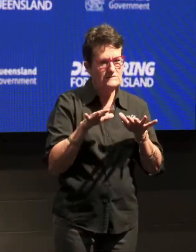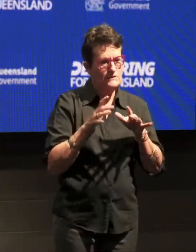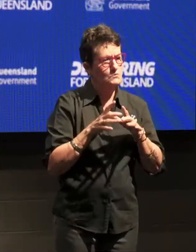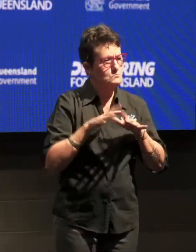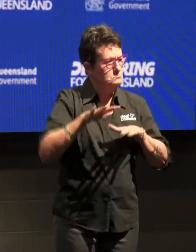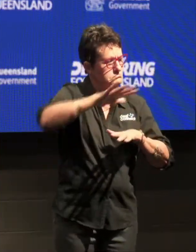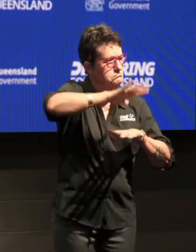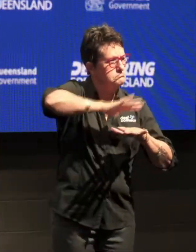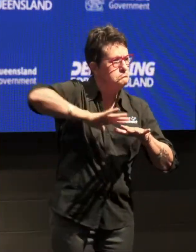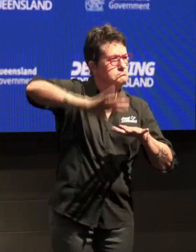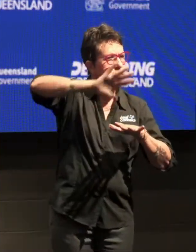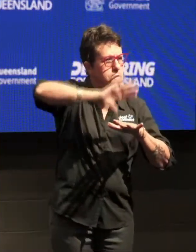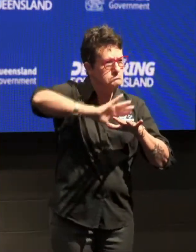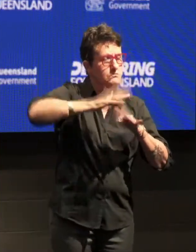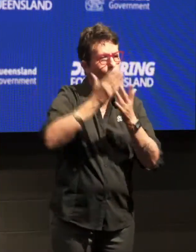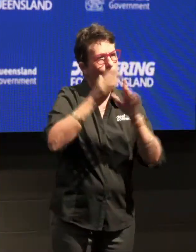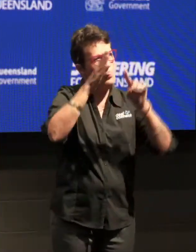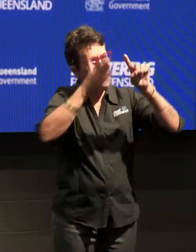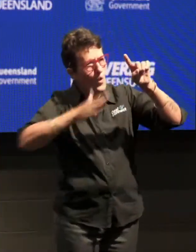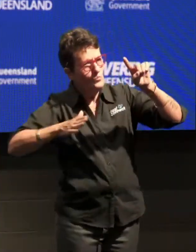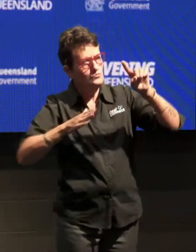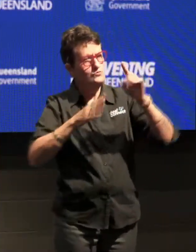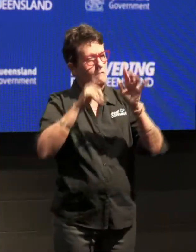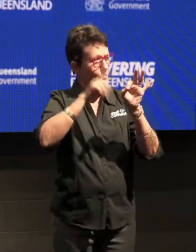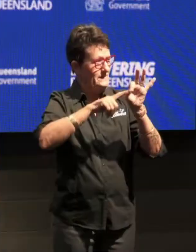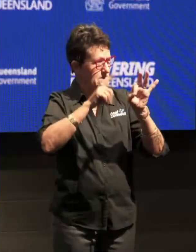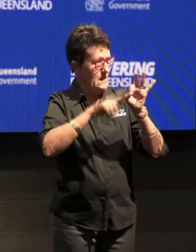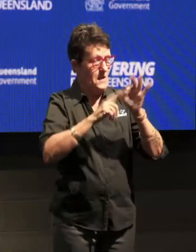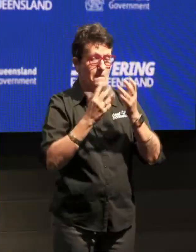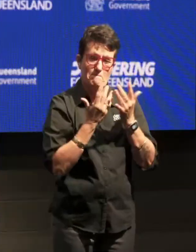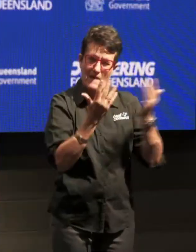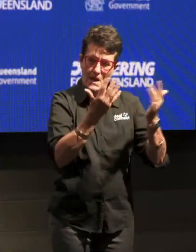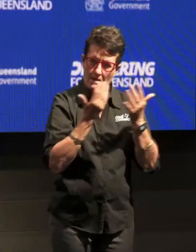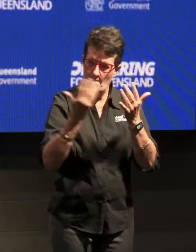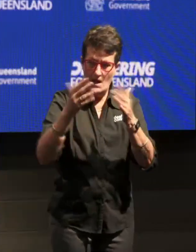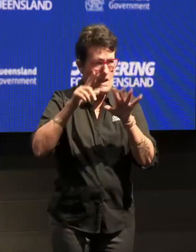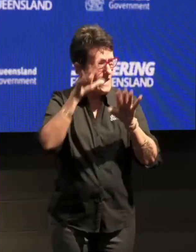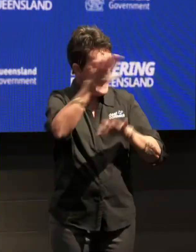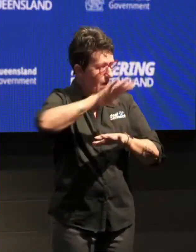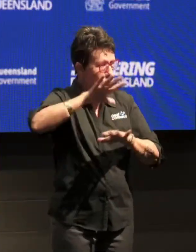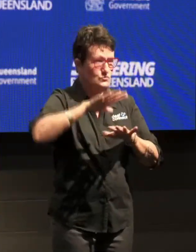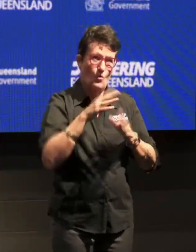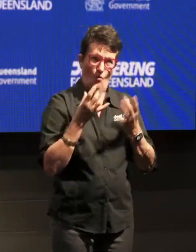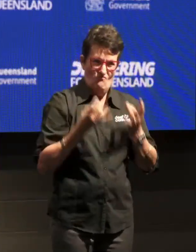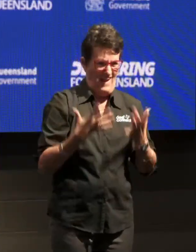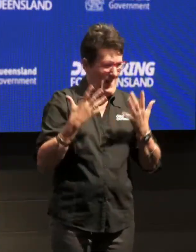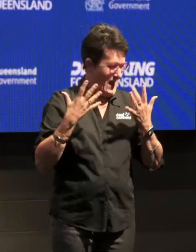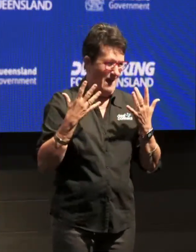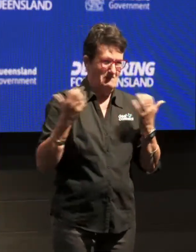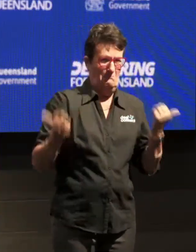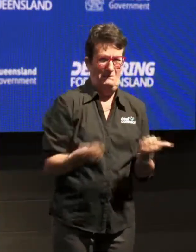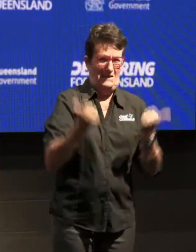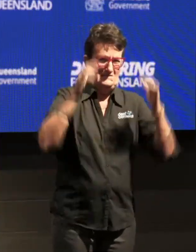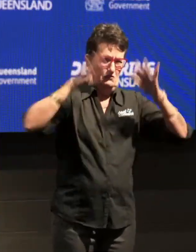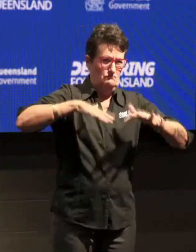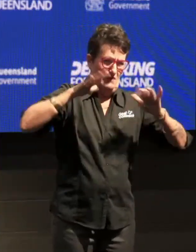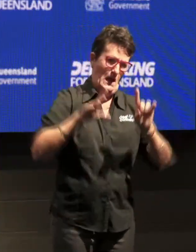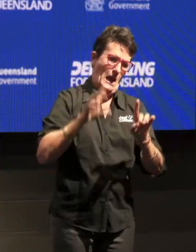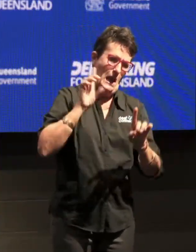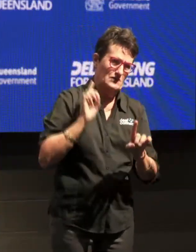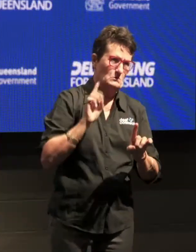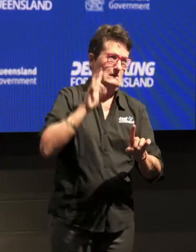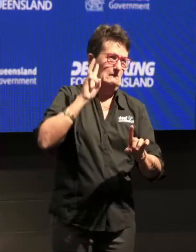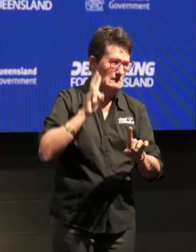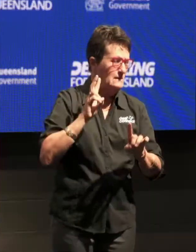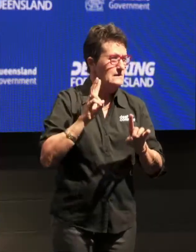large part of the state on the coast. Many of these areas have received big rainfall in the last week, some of them north